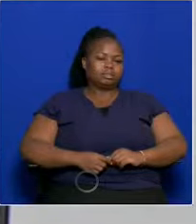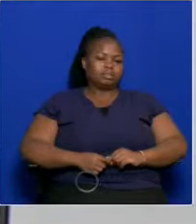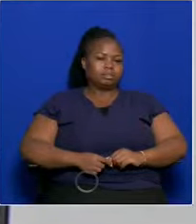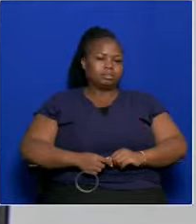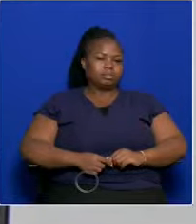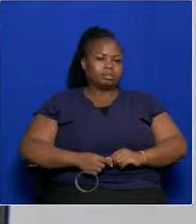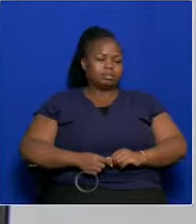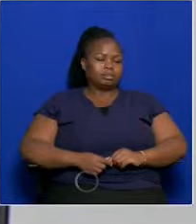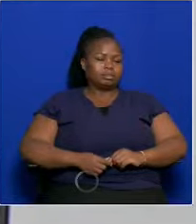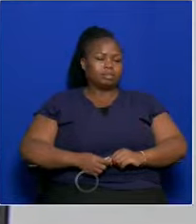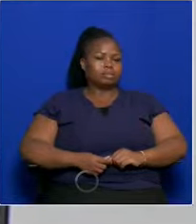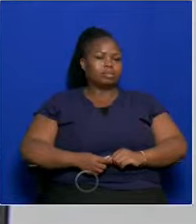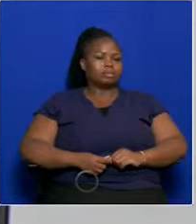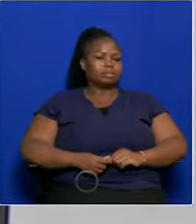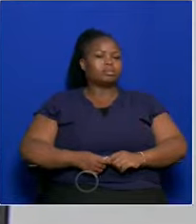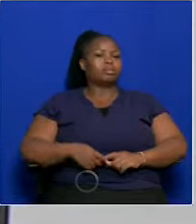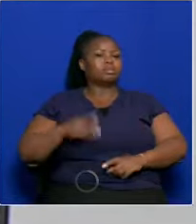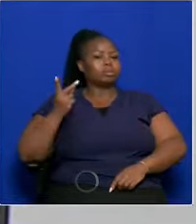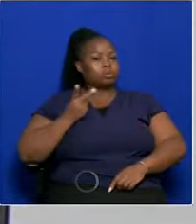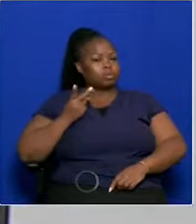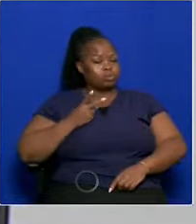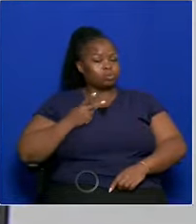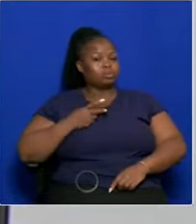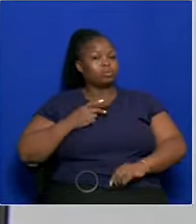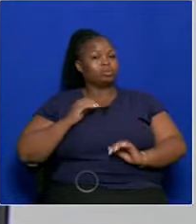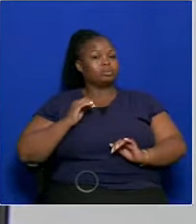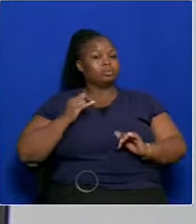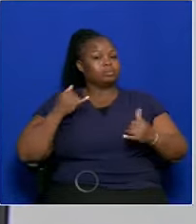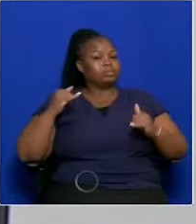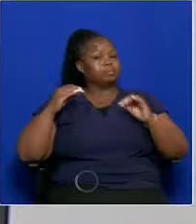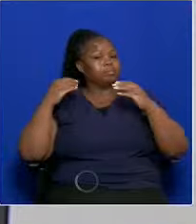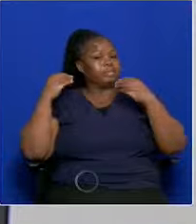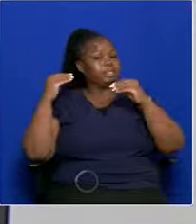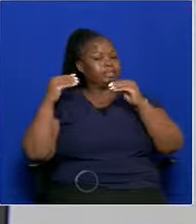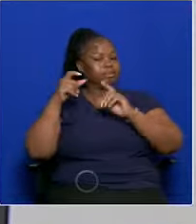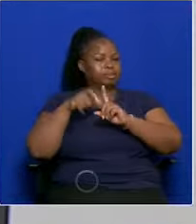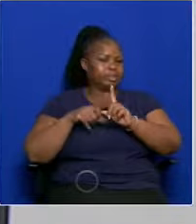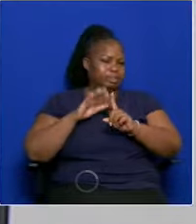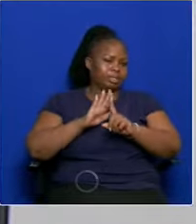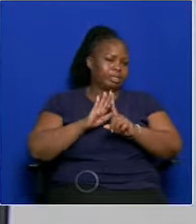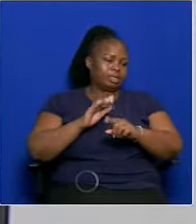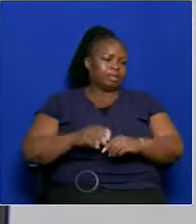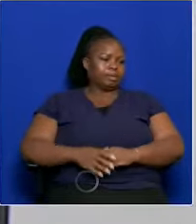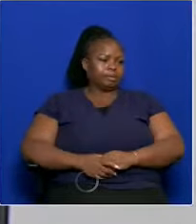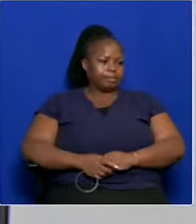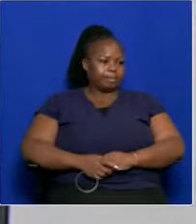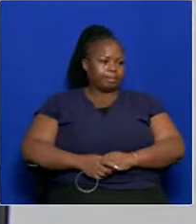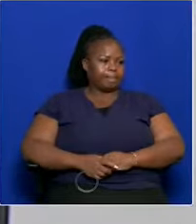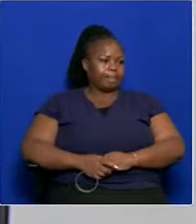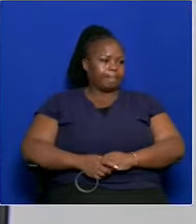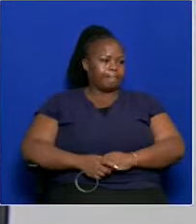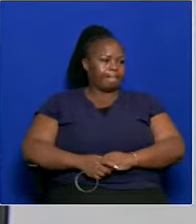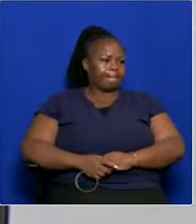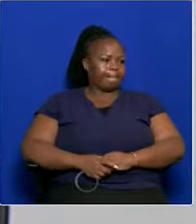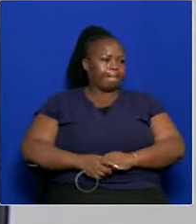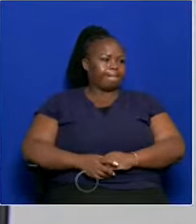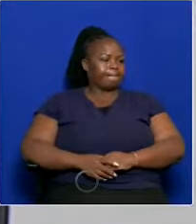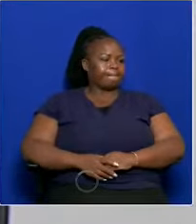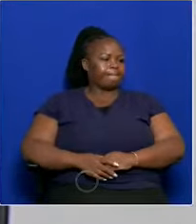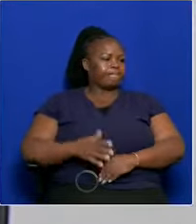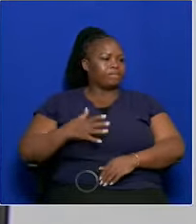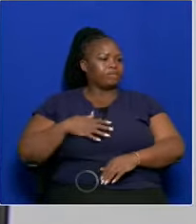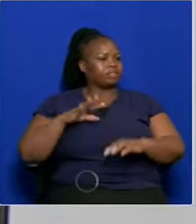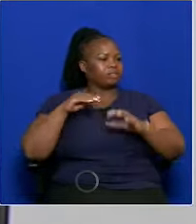was also a serious business person who was involved. Mostly